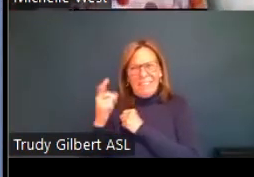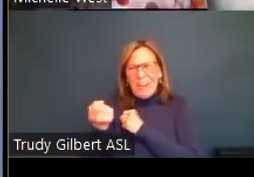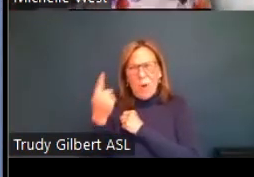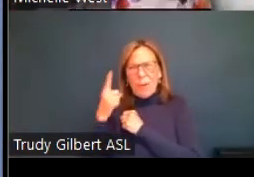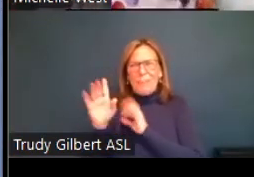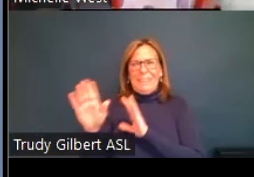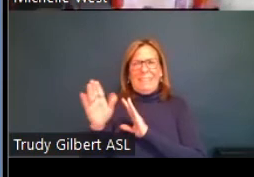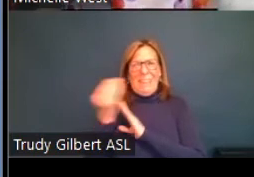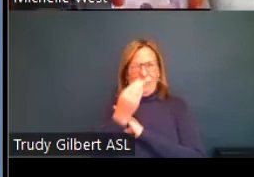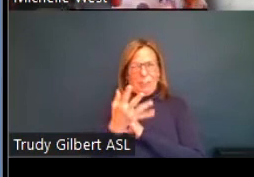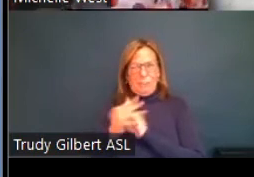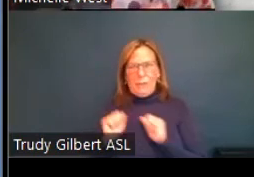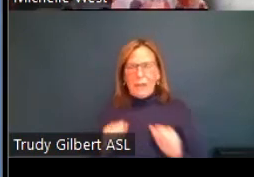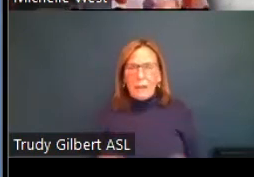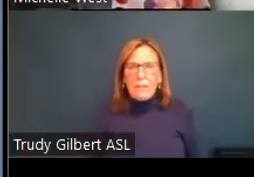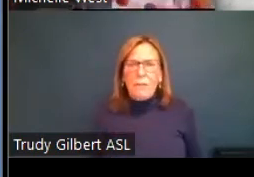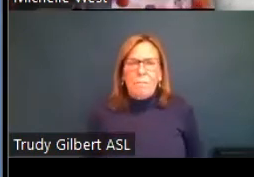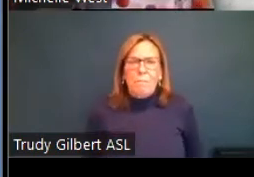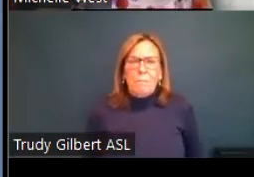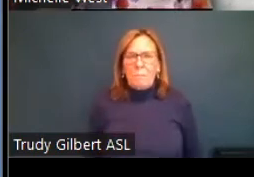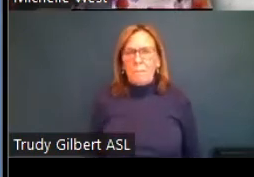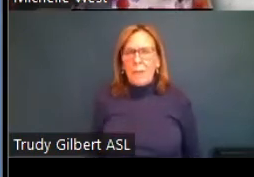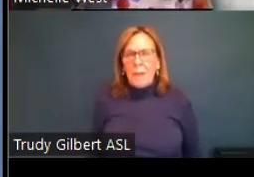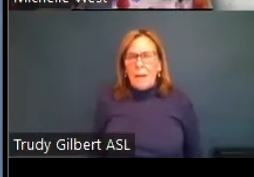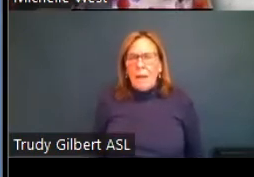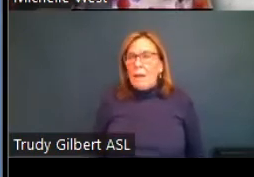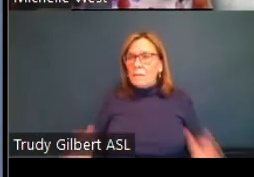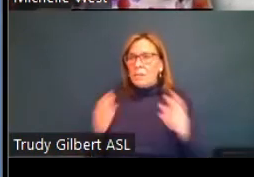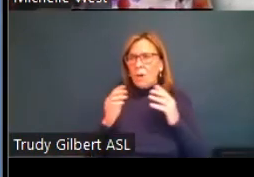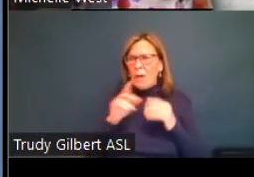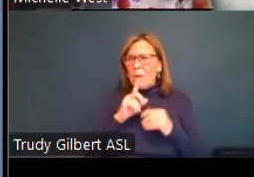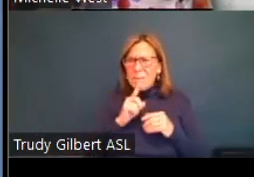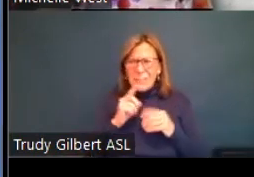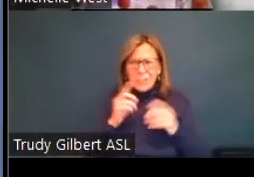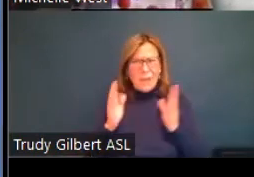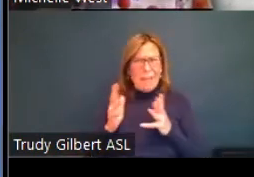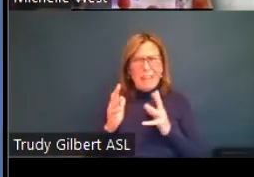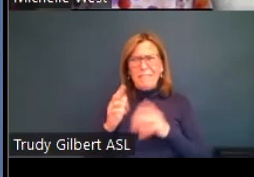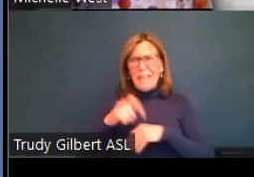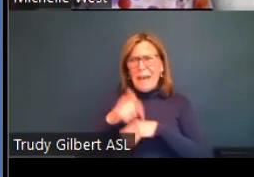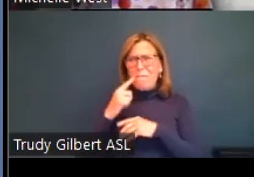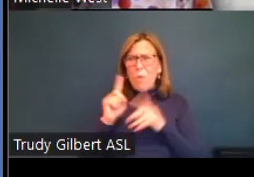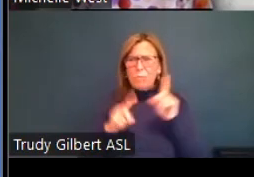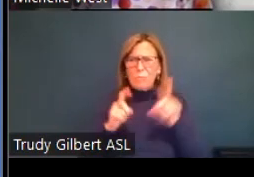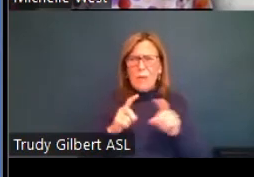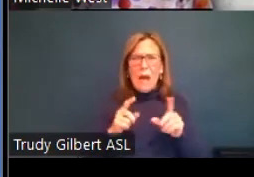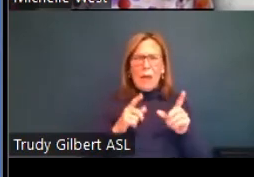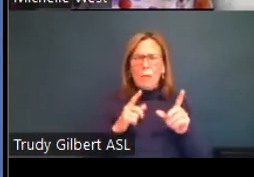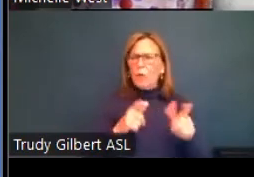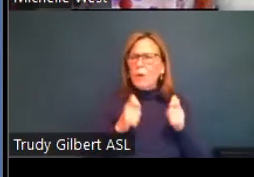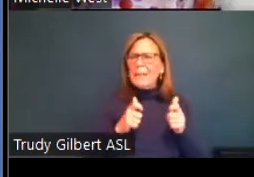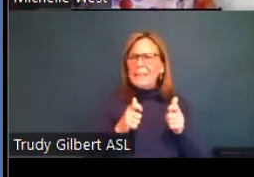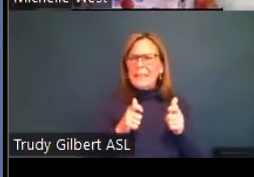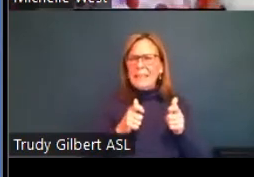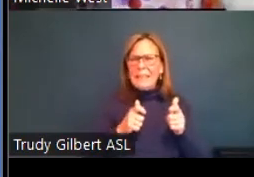All right, so that we have time for Q&A, we're going to go through and next